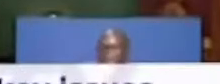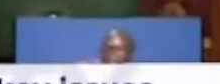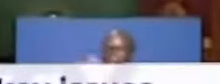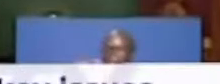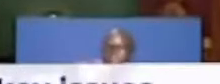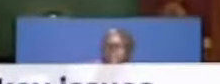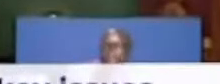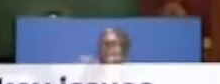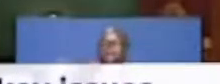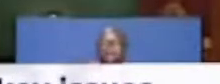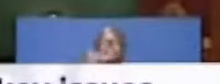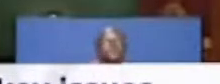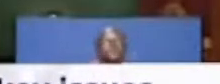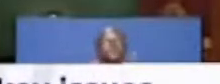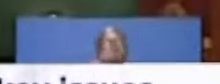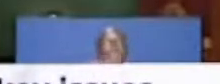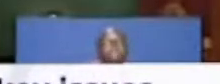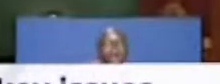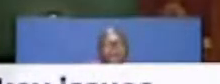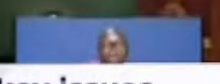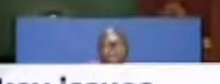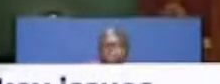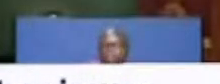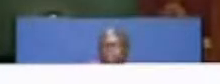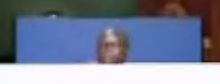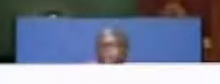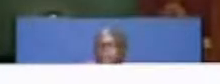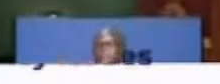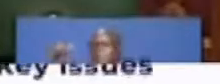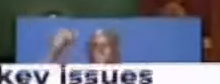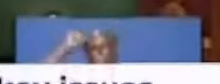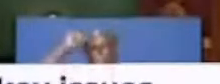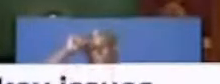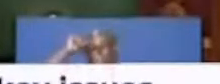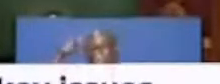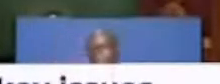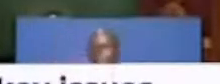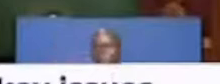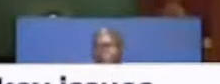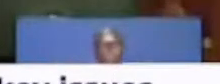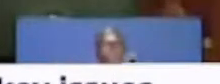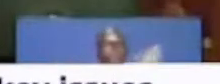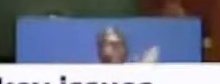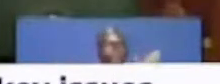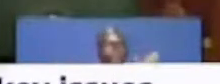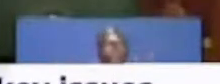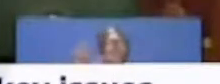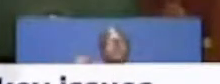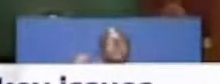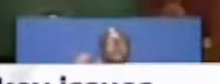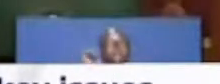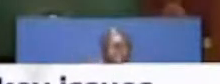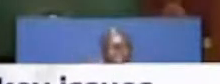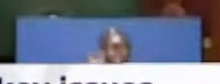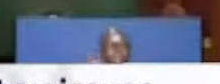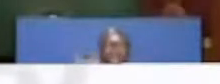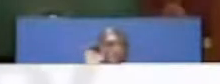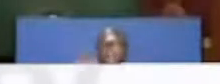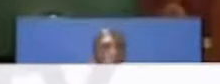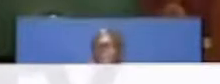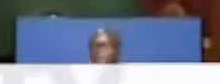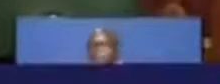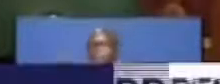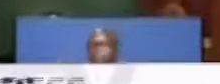equitable share allocation to county governments from the constitutionally mandated 15% to